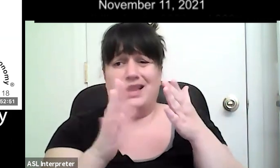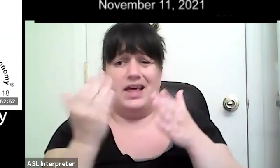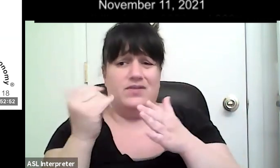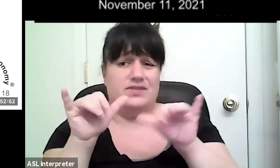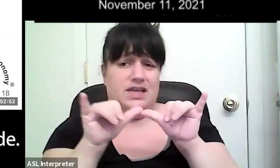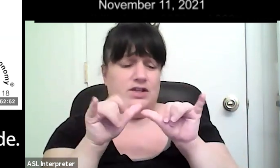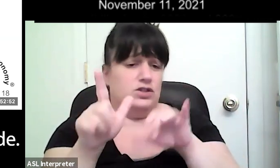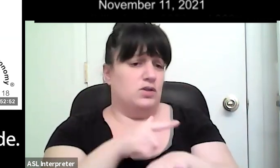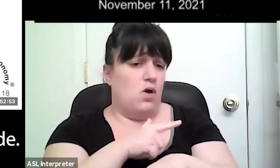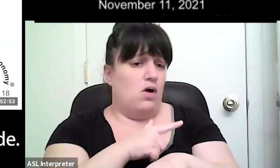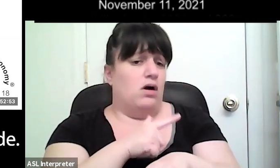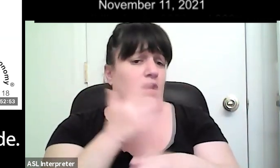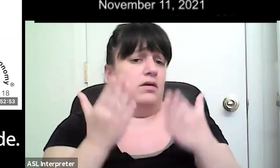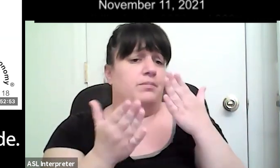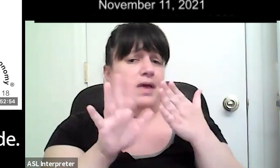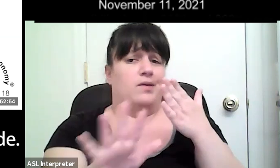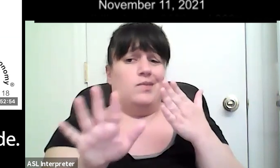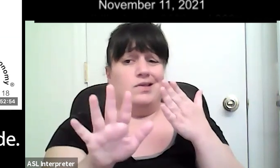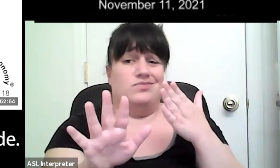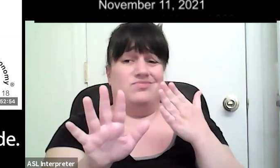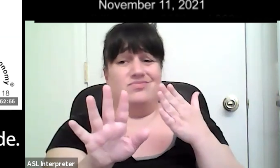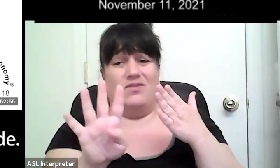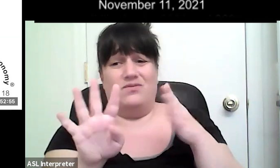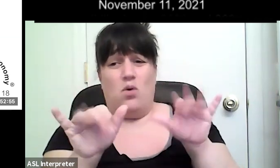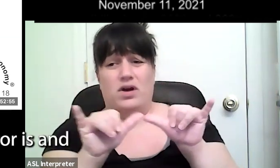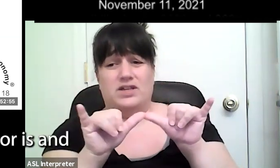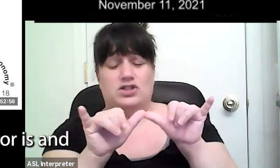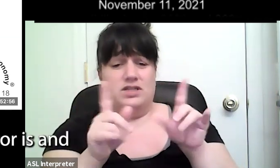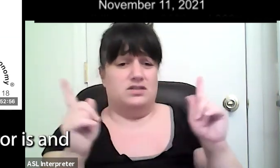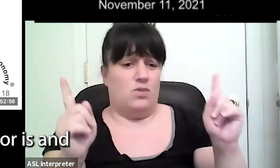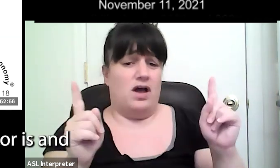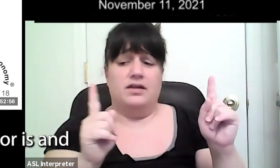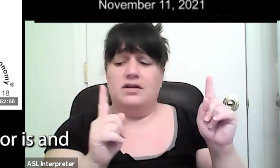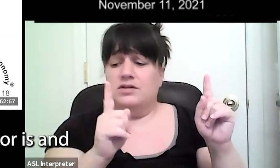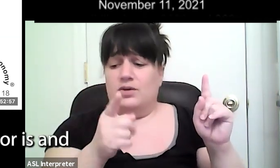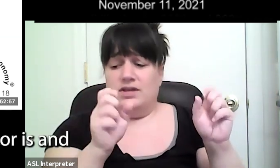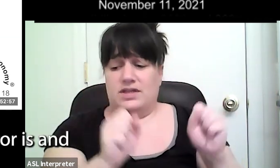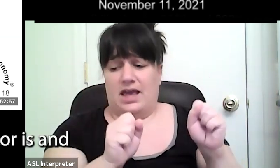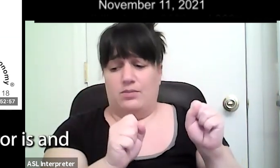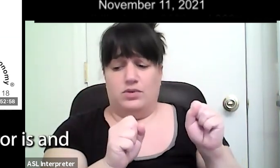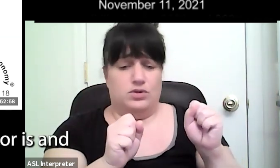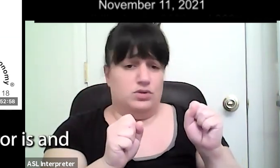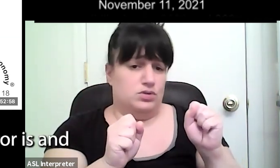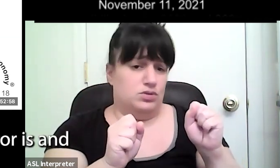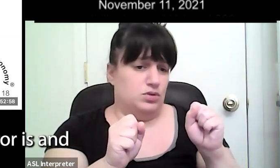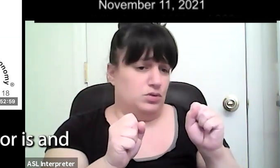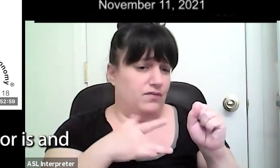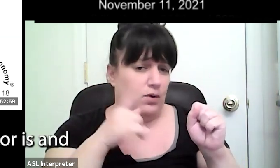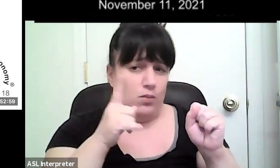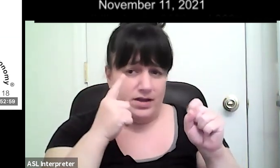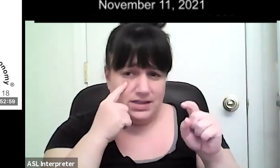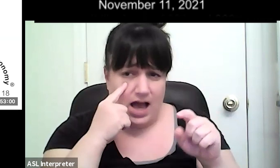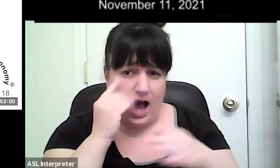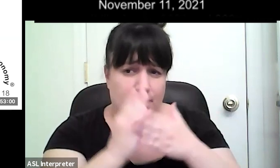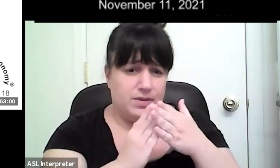inches long and maybe about, 4 inches wide. And so he's able to feel where the eyepiece is, where the mirror is,